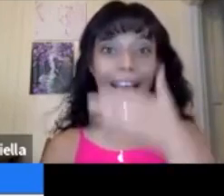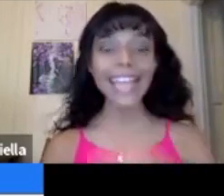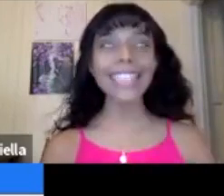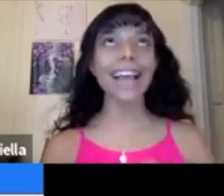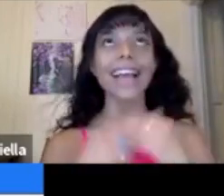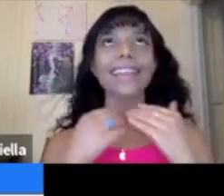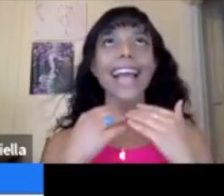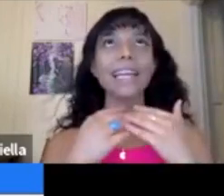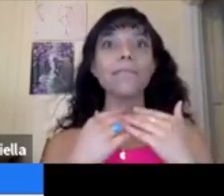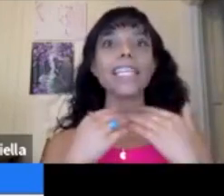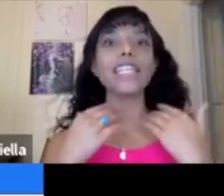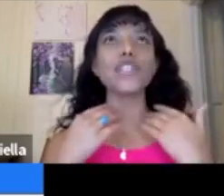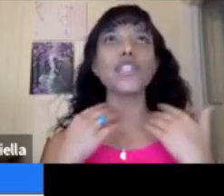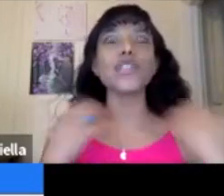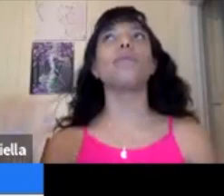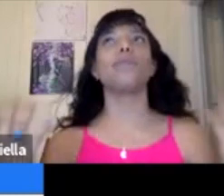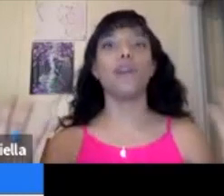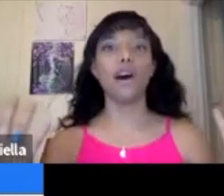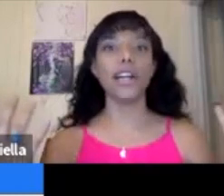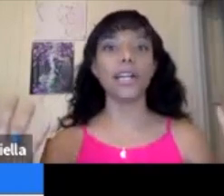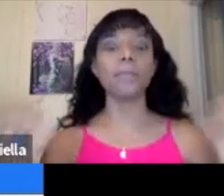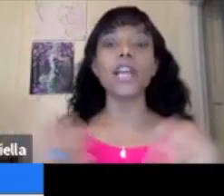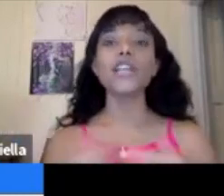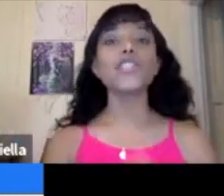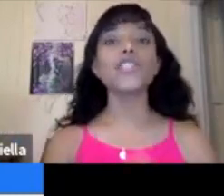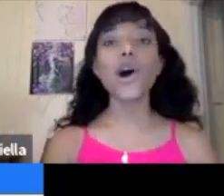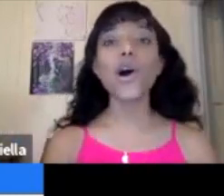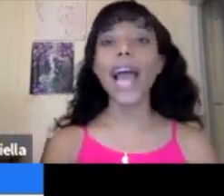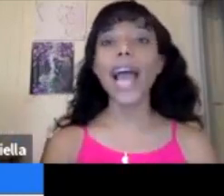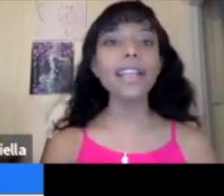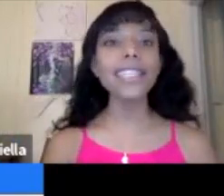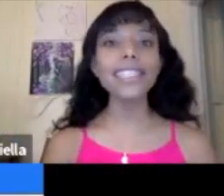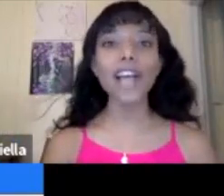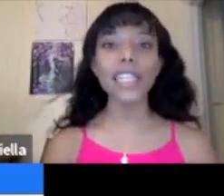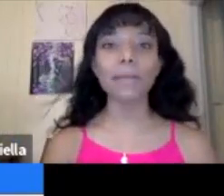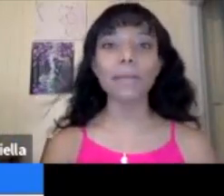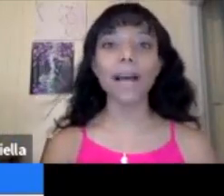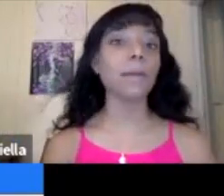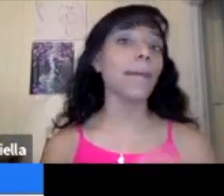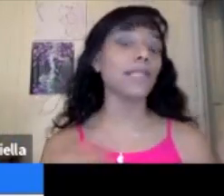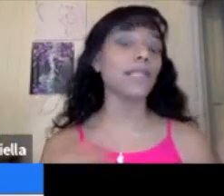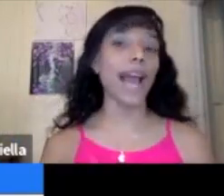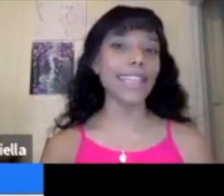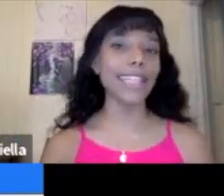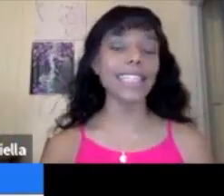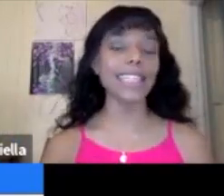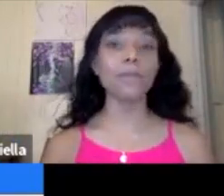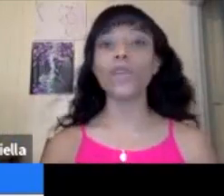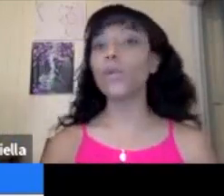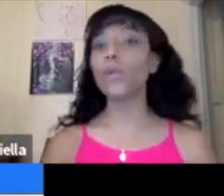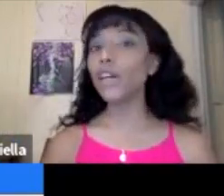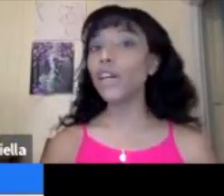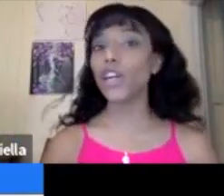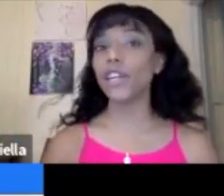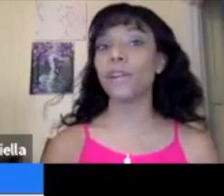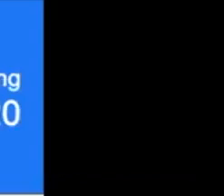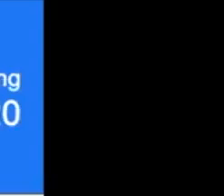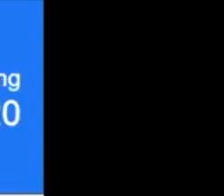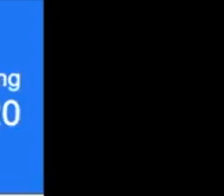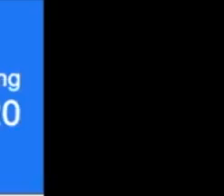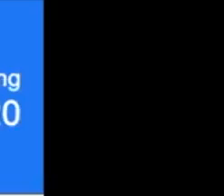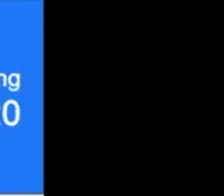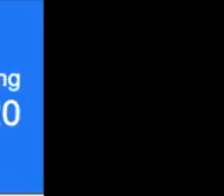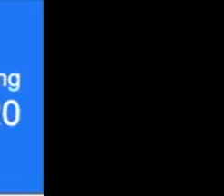wearing a mask, that can be super hard. So Carolyn talked about some best practices. We also heard